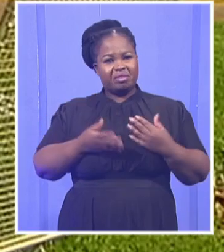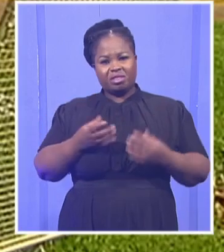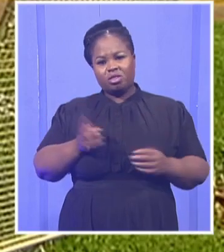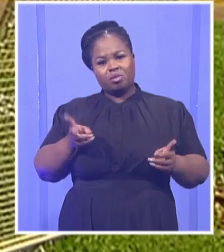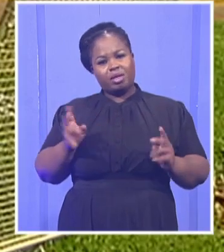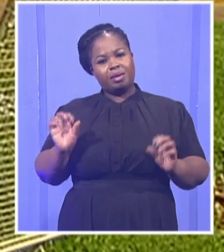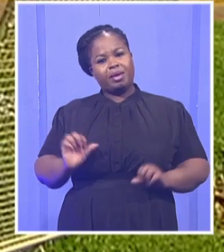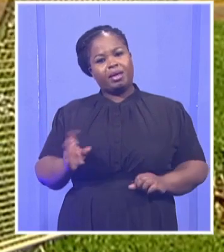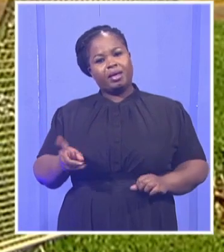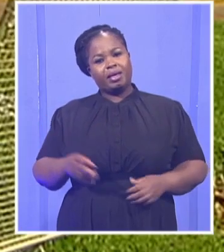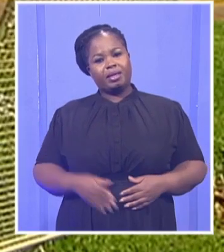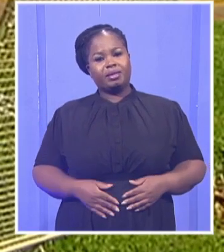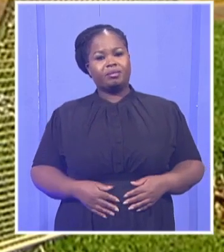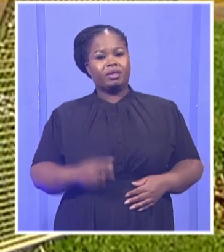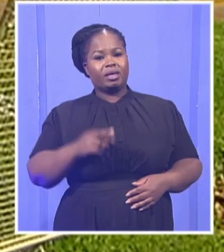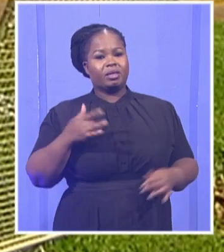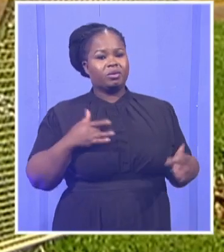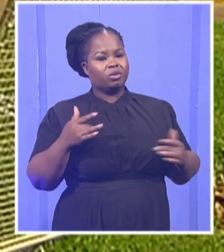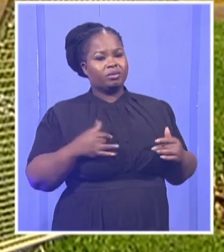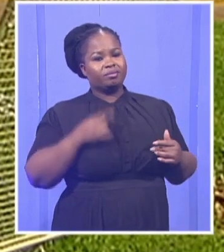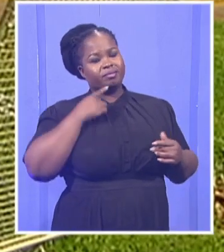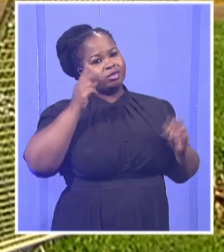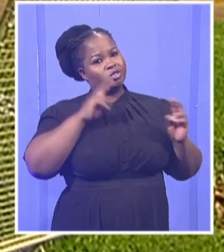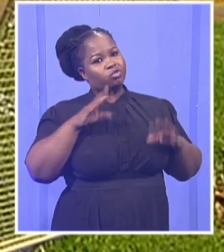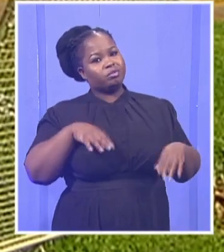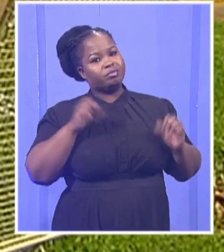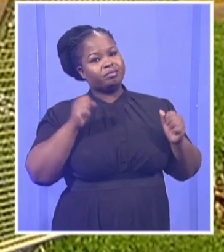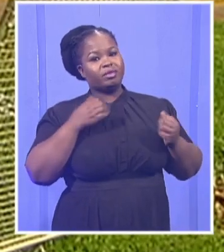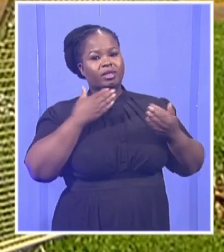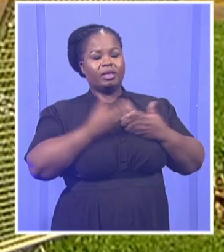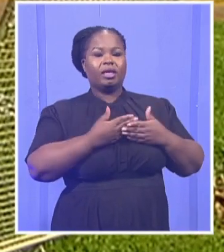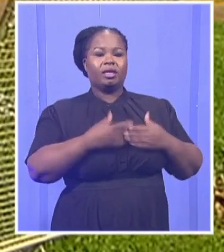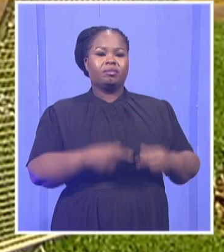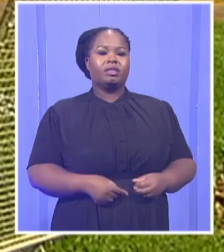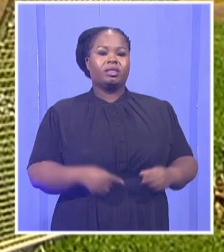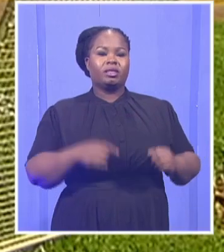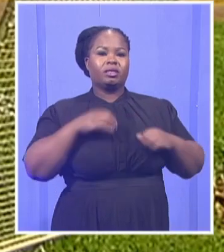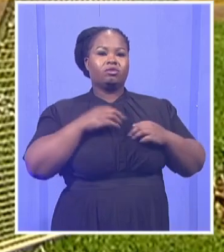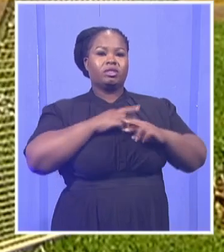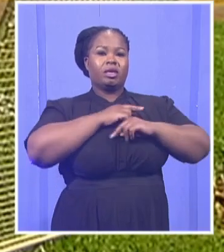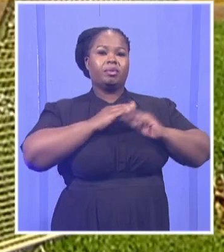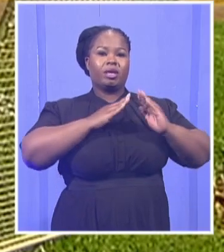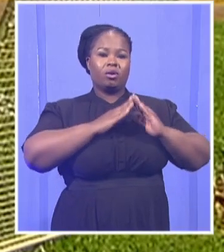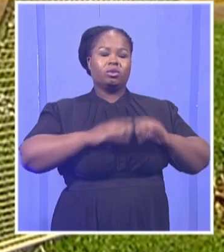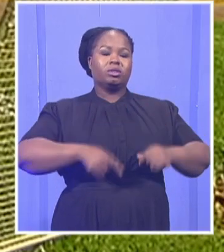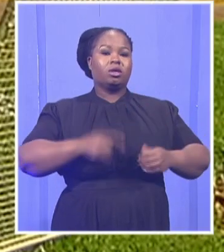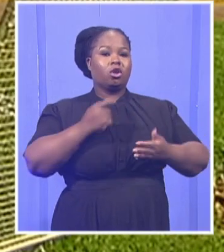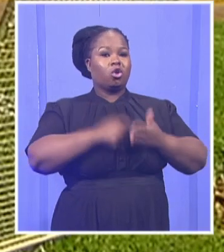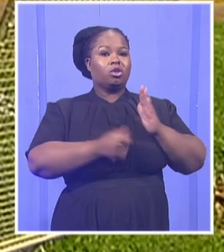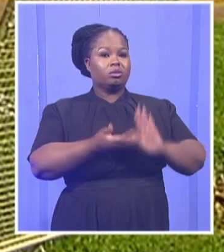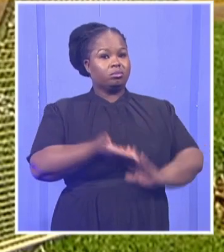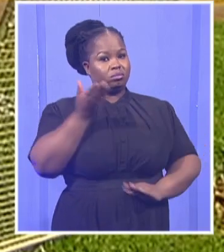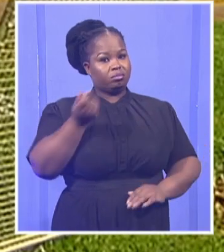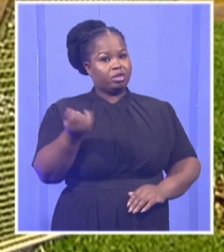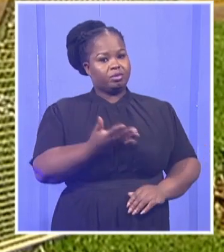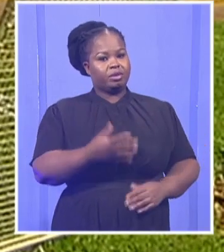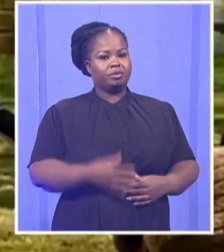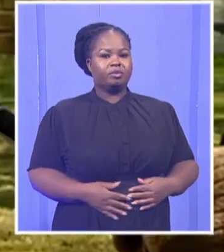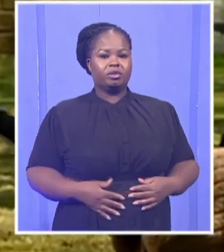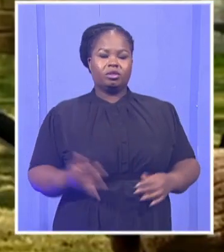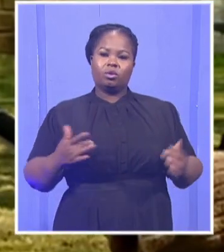again. Others worried that load shedding may cause retirement housing costs to rise. It becomes a